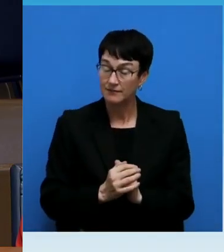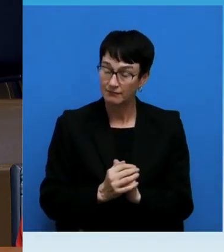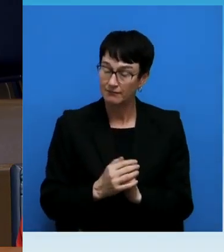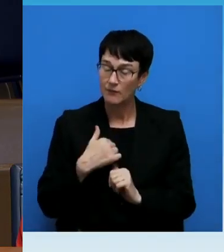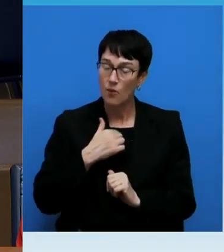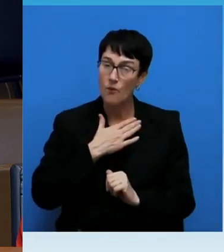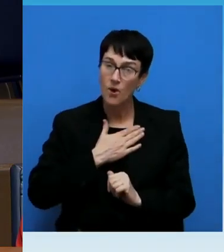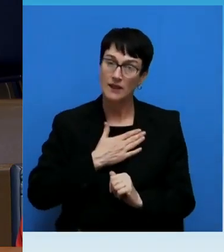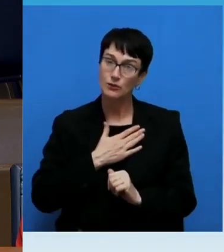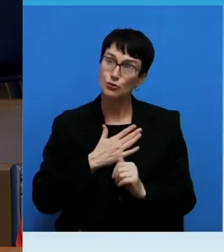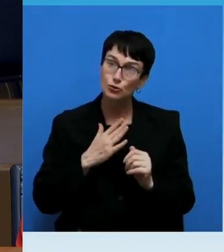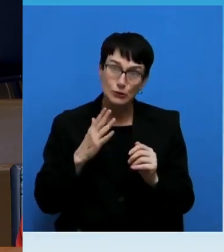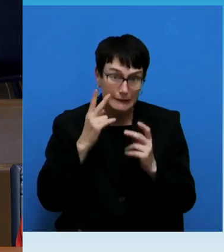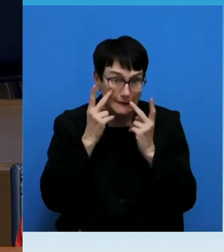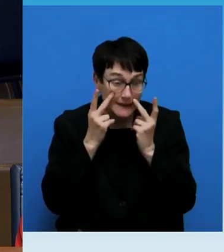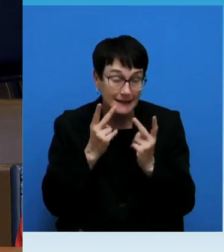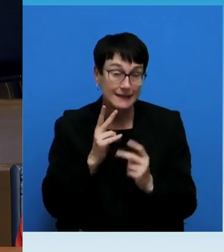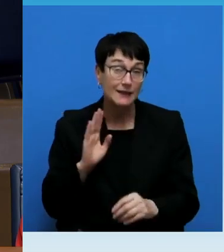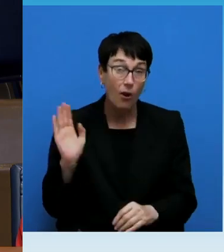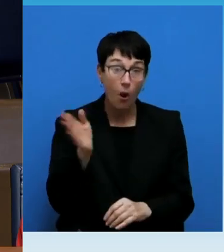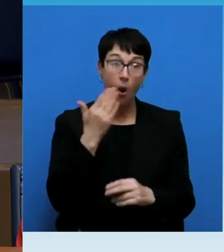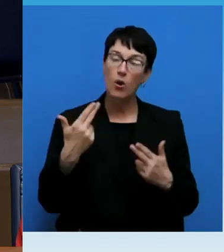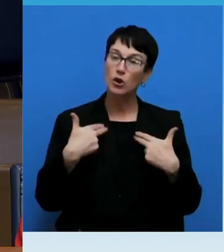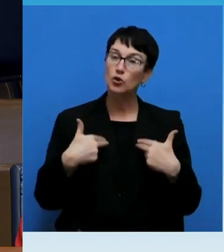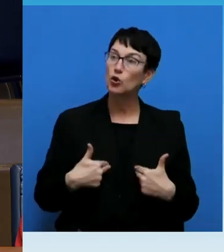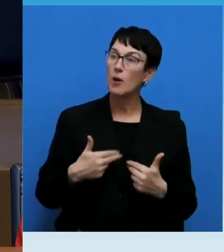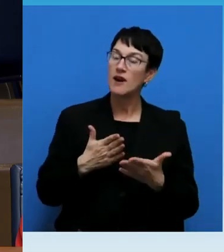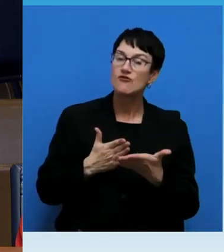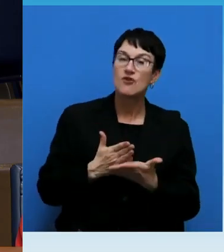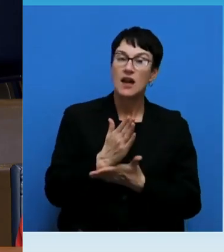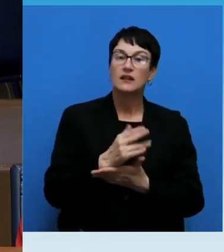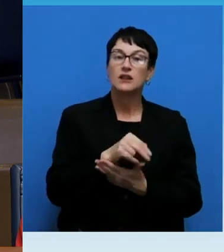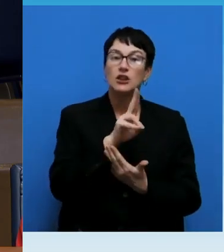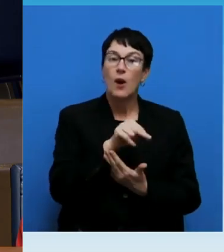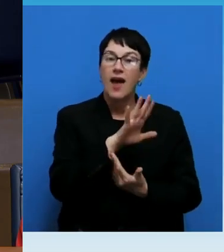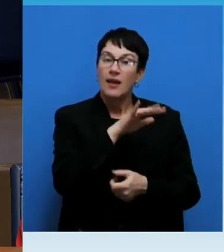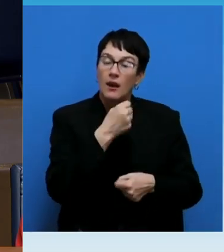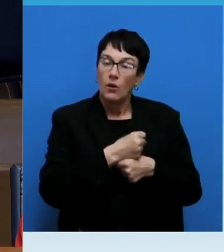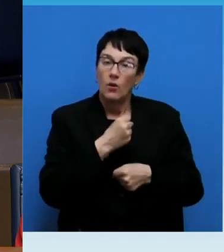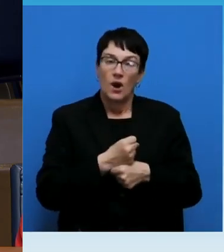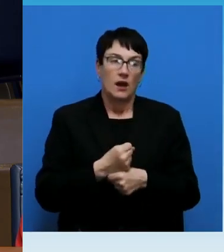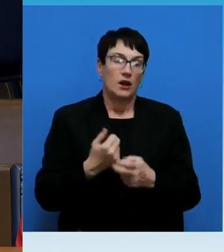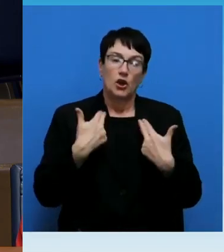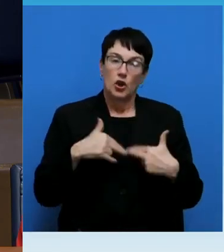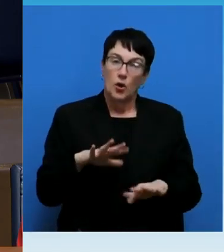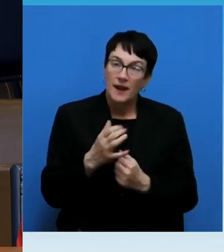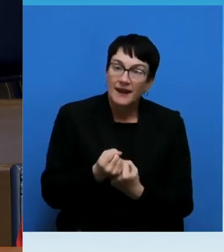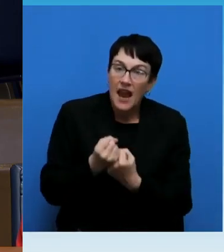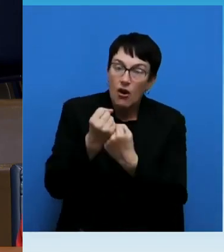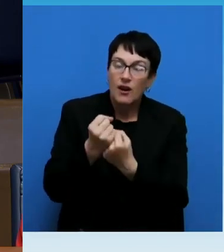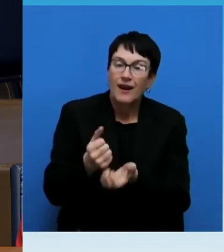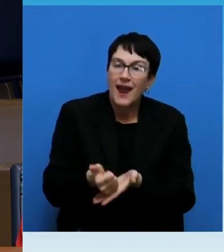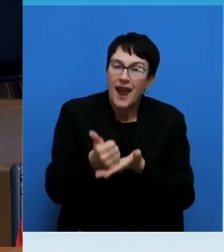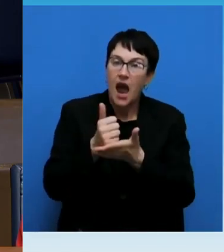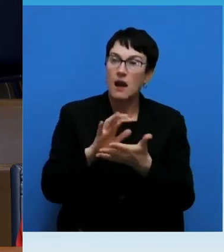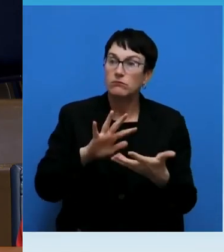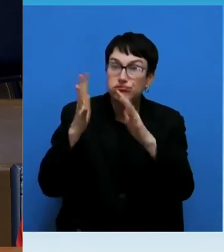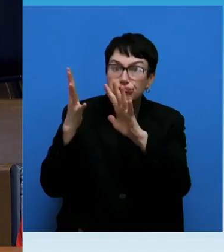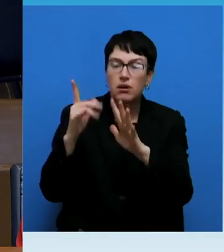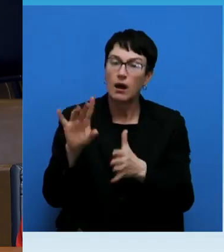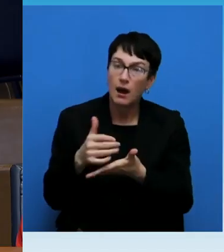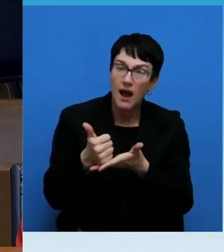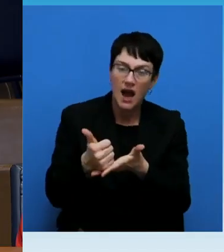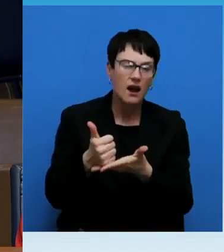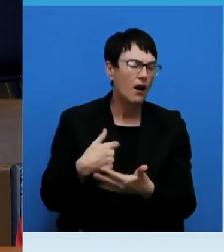on human rights, development, humanitarian action, and peace and security. In a rapidly changing world, marked